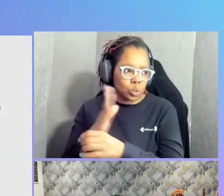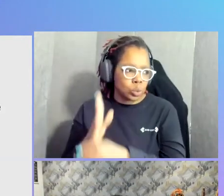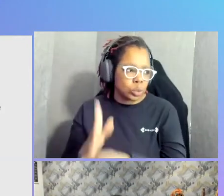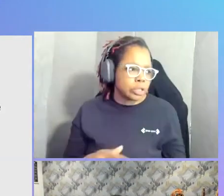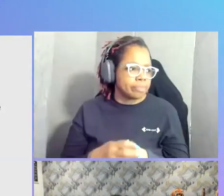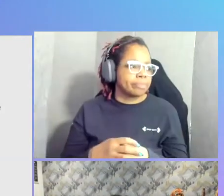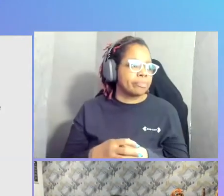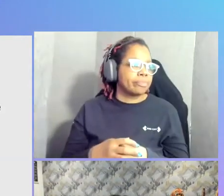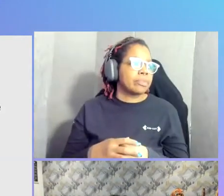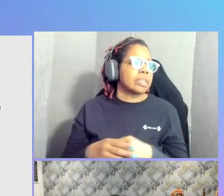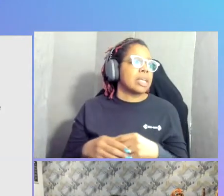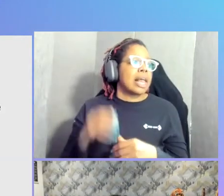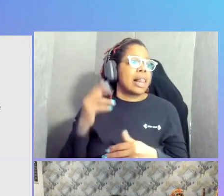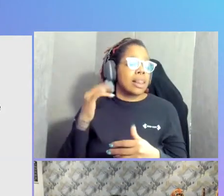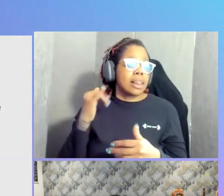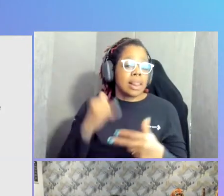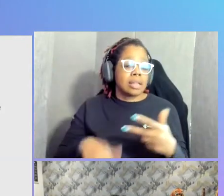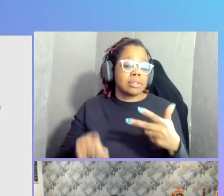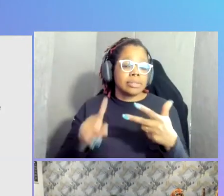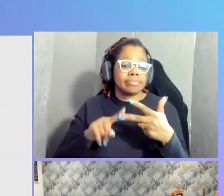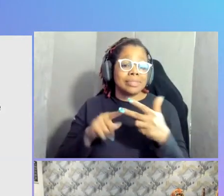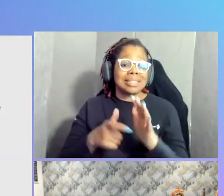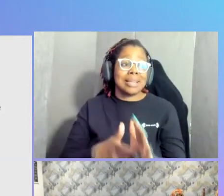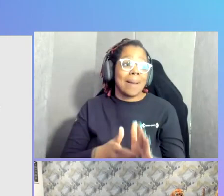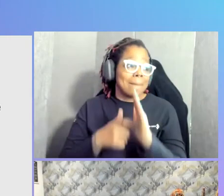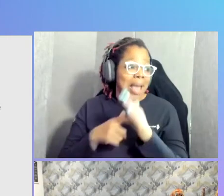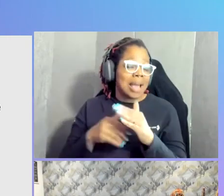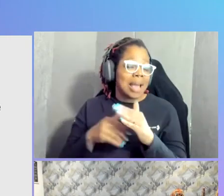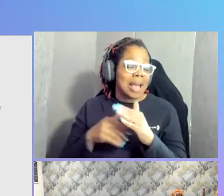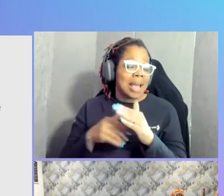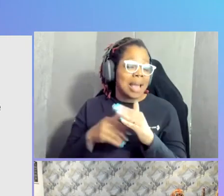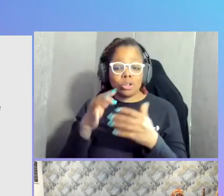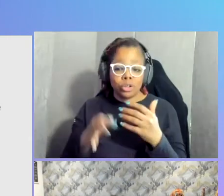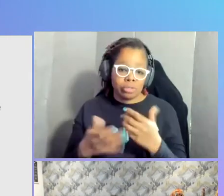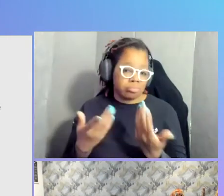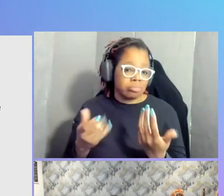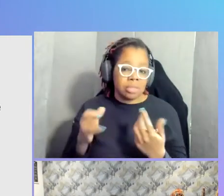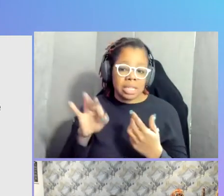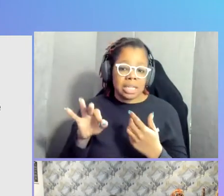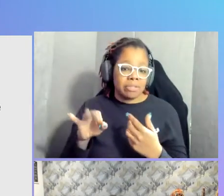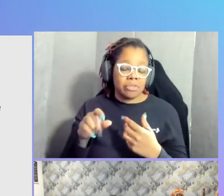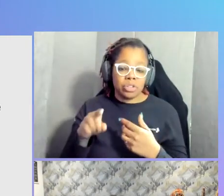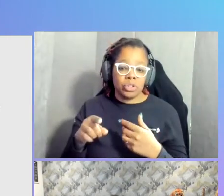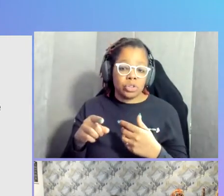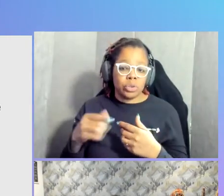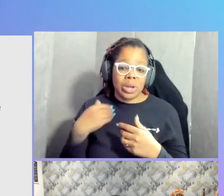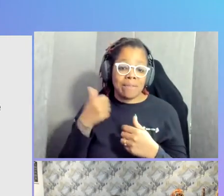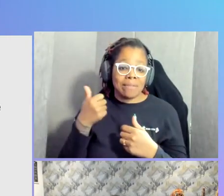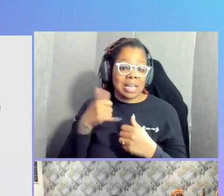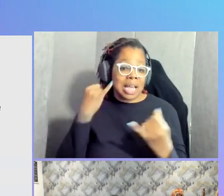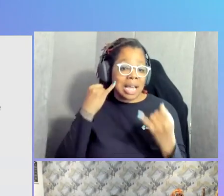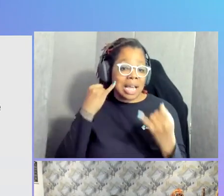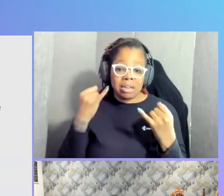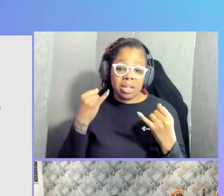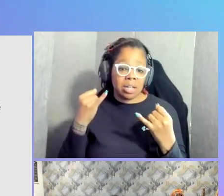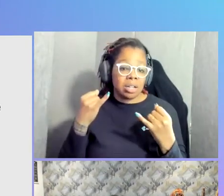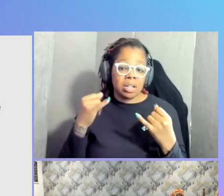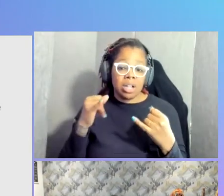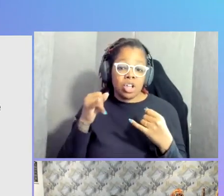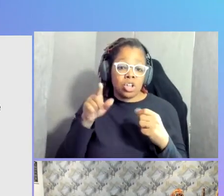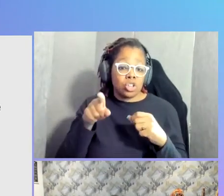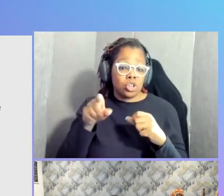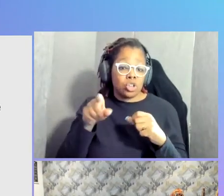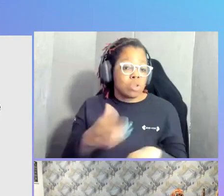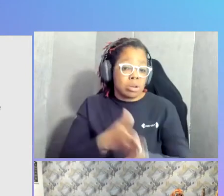and demand accessible alternatives. If you have any idea that you could improve